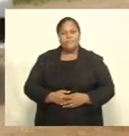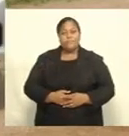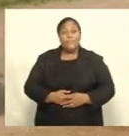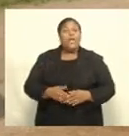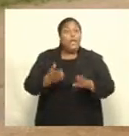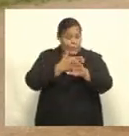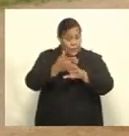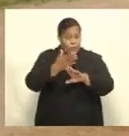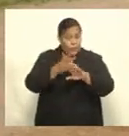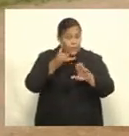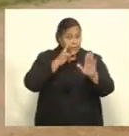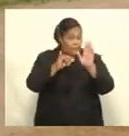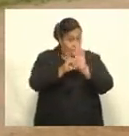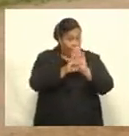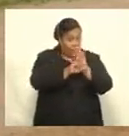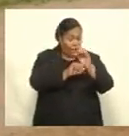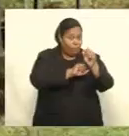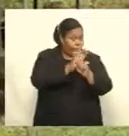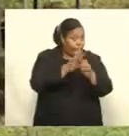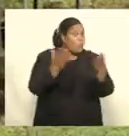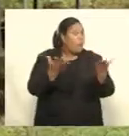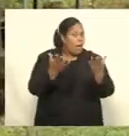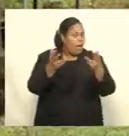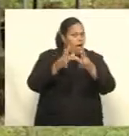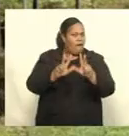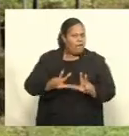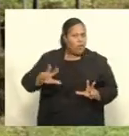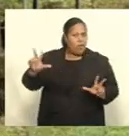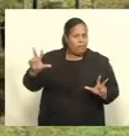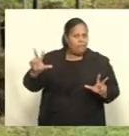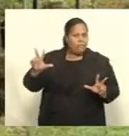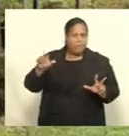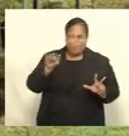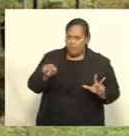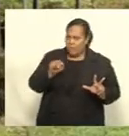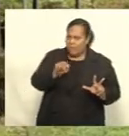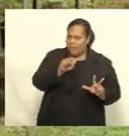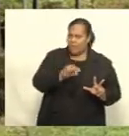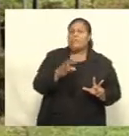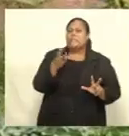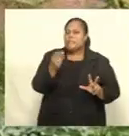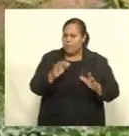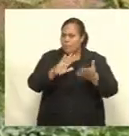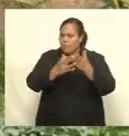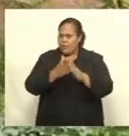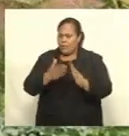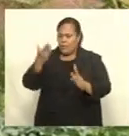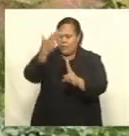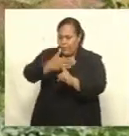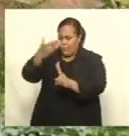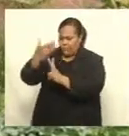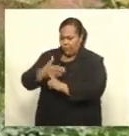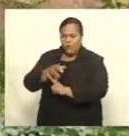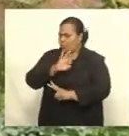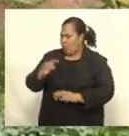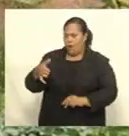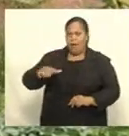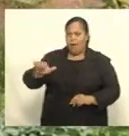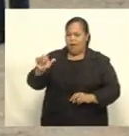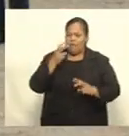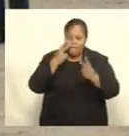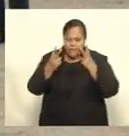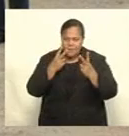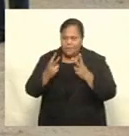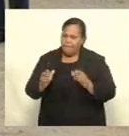of COVID-19 reported for Vano Levu, but several communities are on lockdown, not allowing any visitors until the crisis is